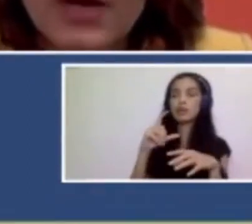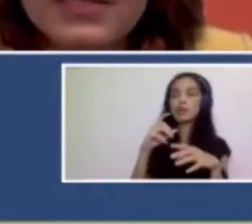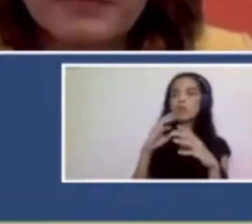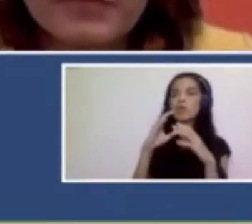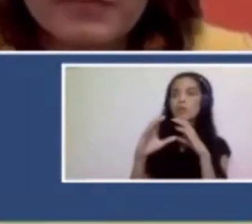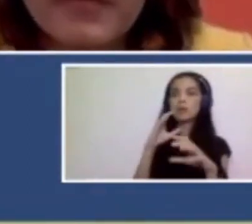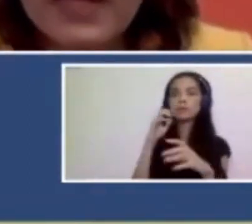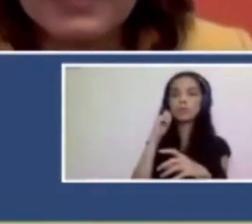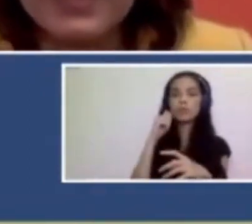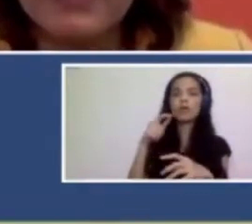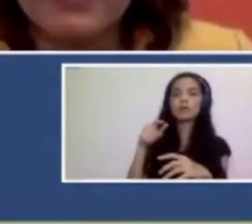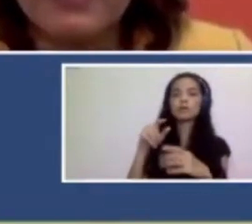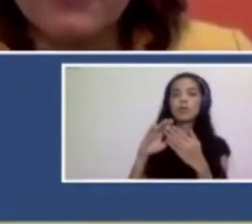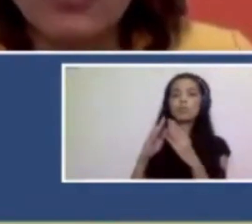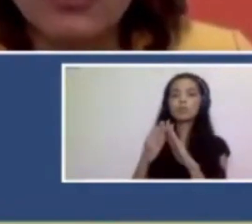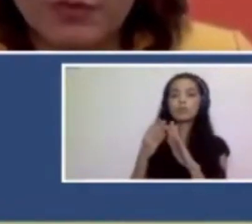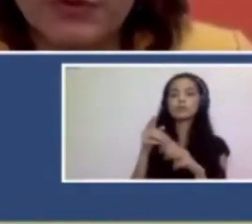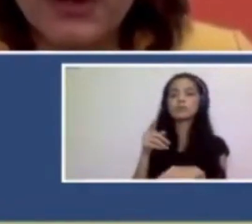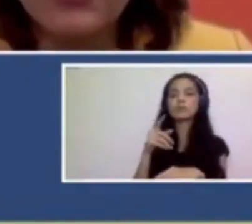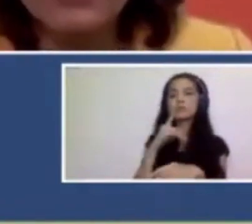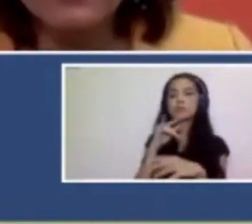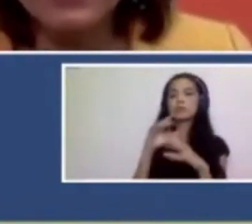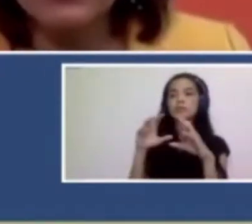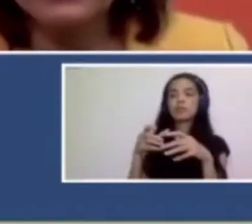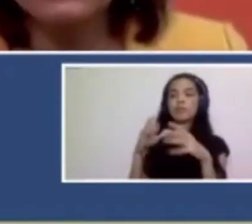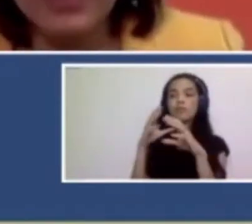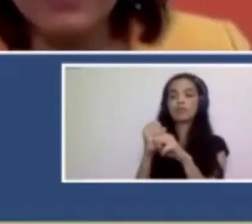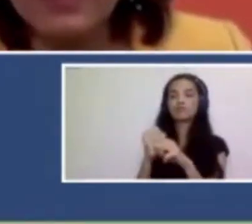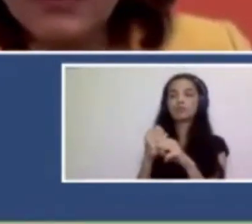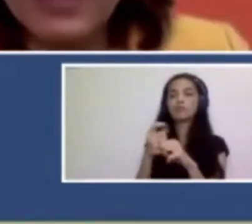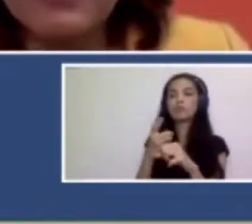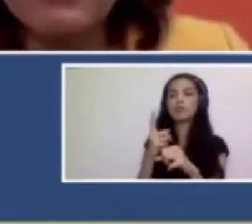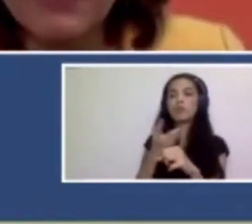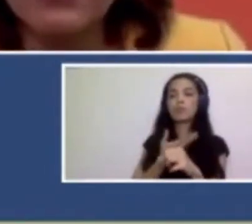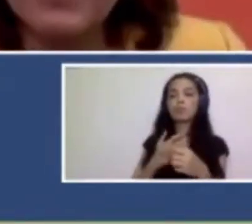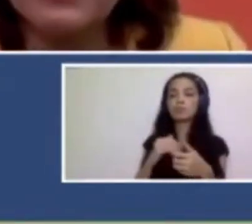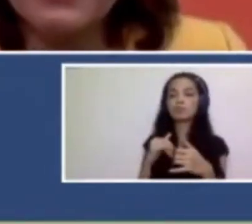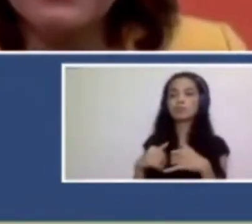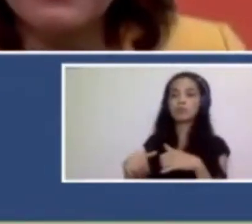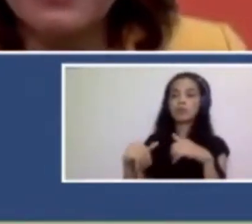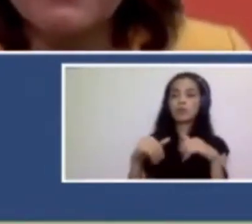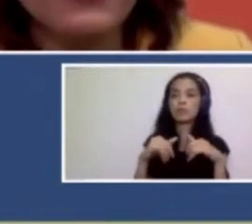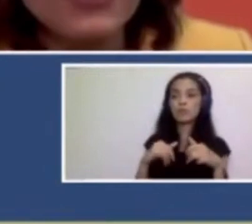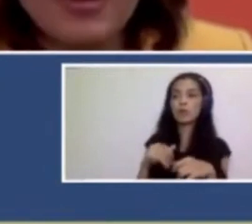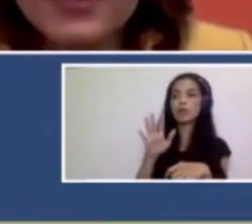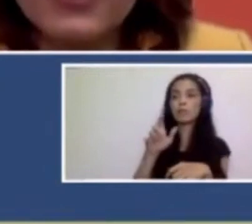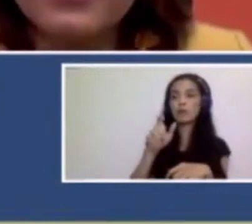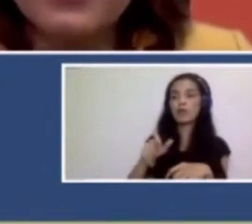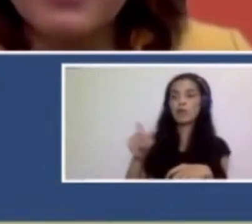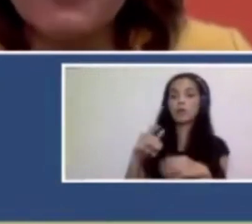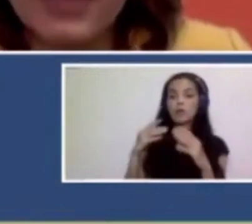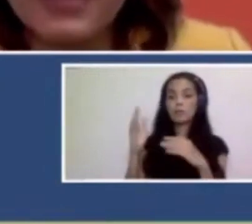was in the focus group. Whenever they were together, more than 5 women, they, for some reason,